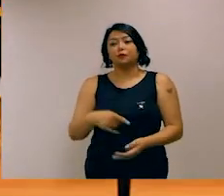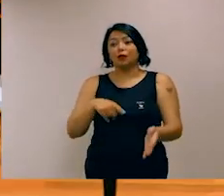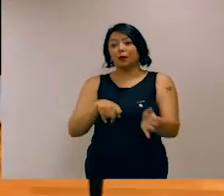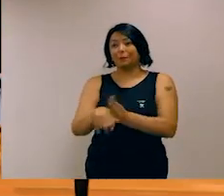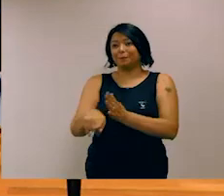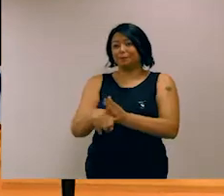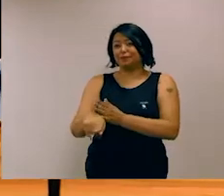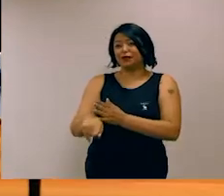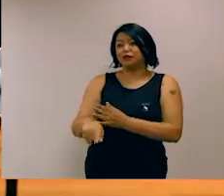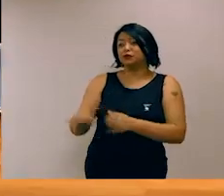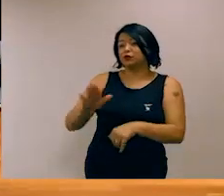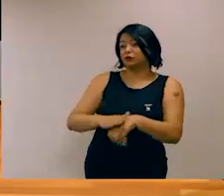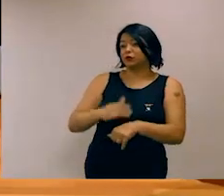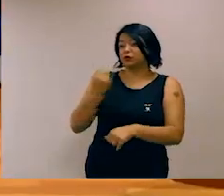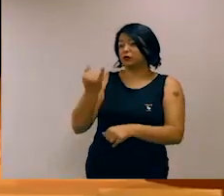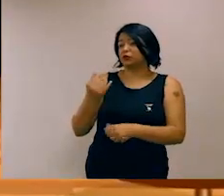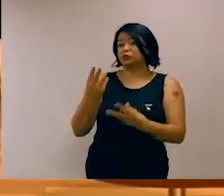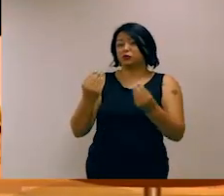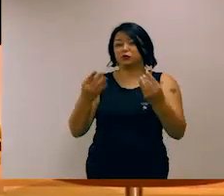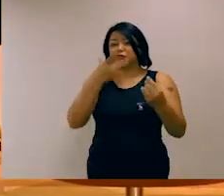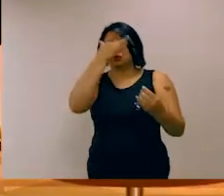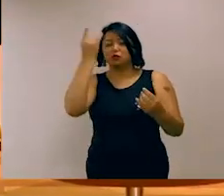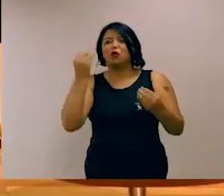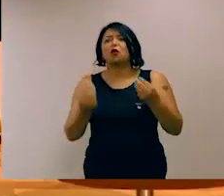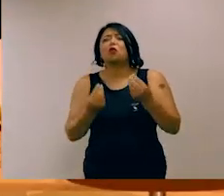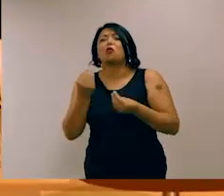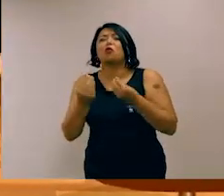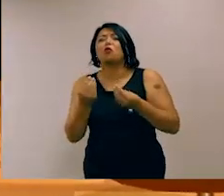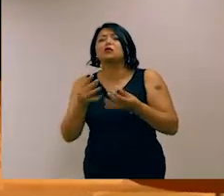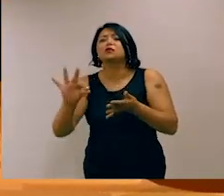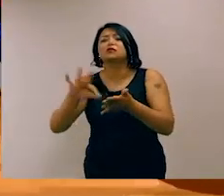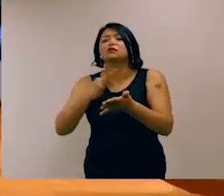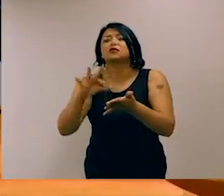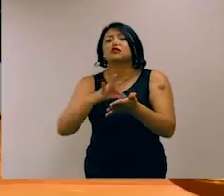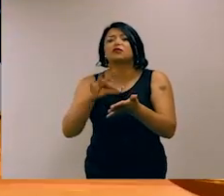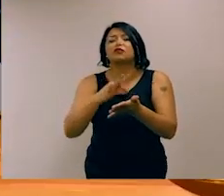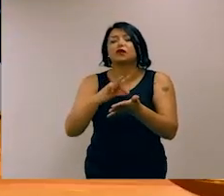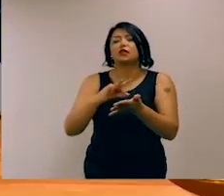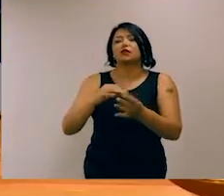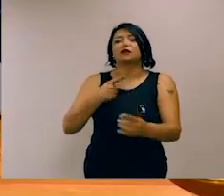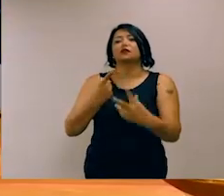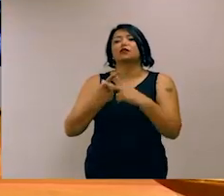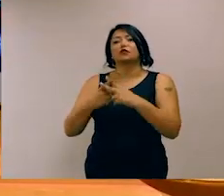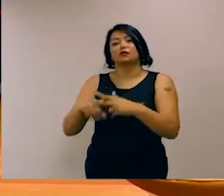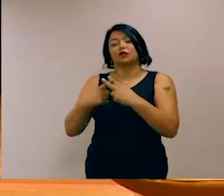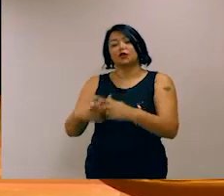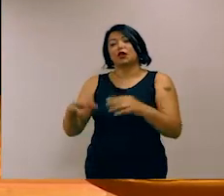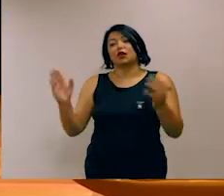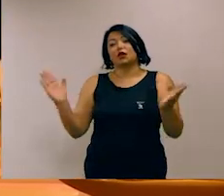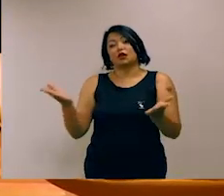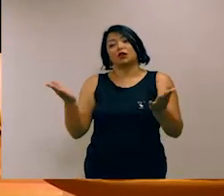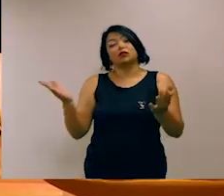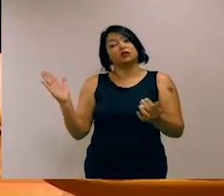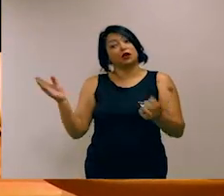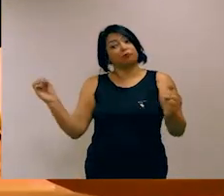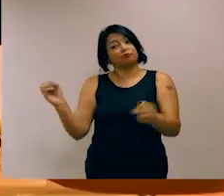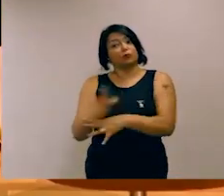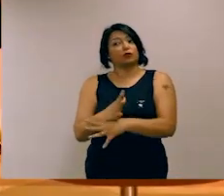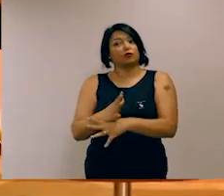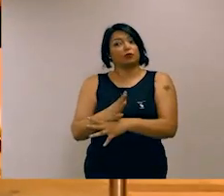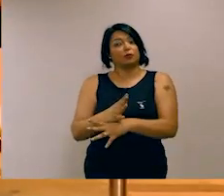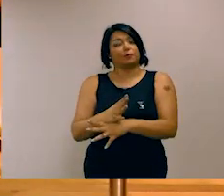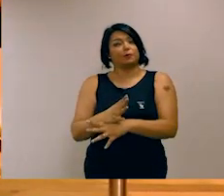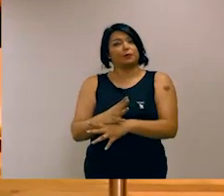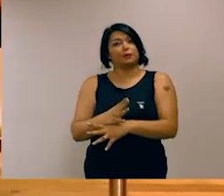question that has been asked for many people from how to subscribe